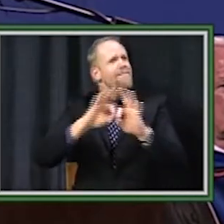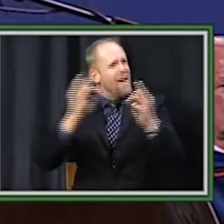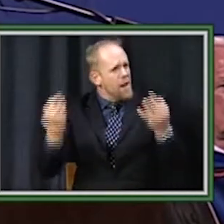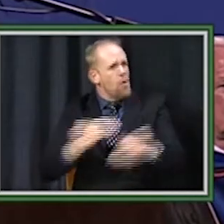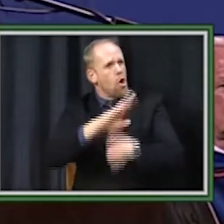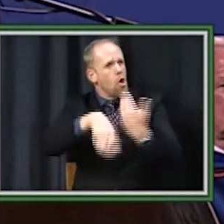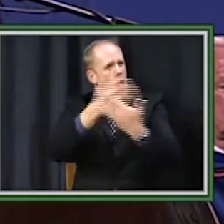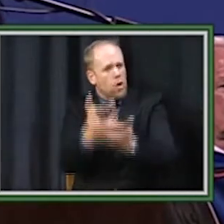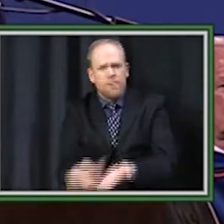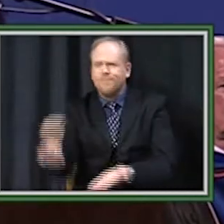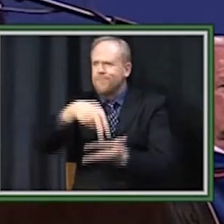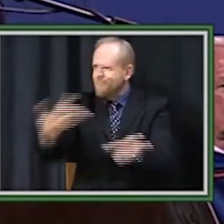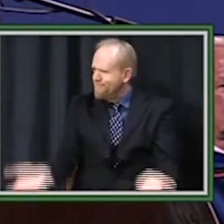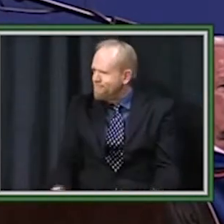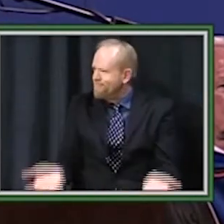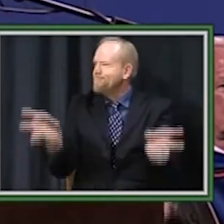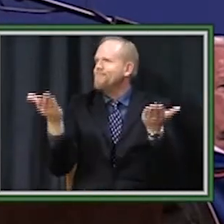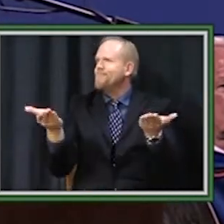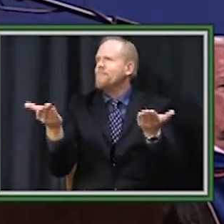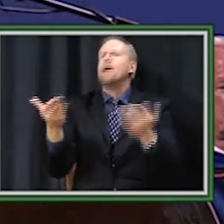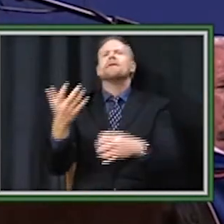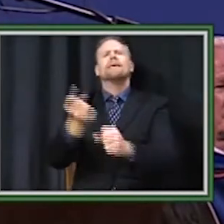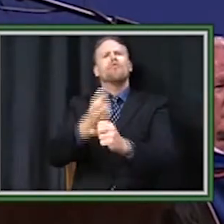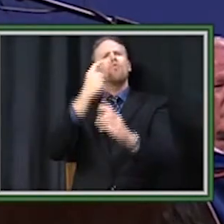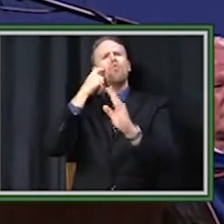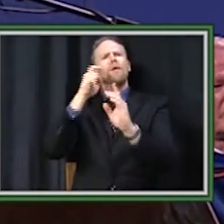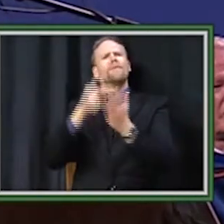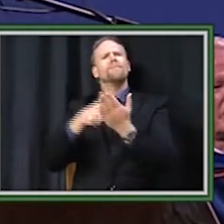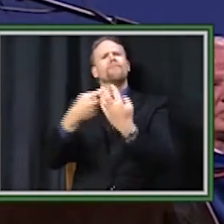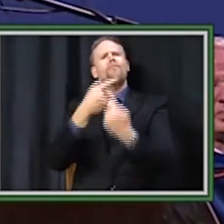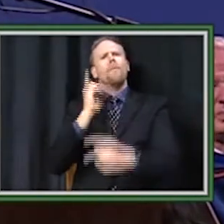receive the recognition of the university.